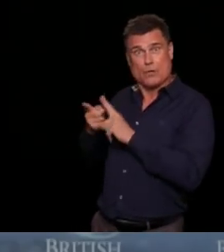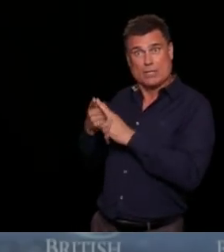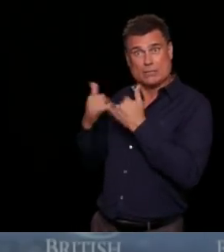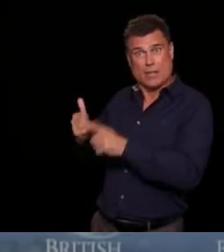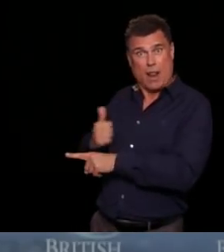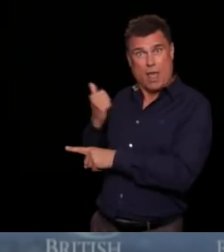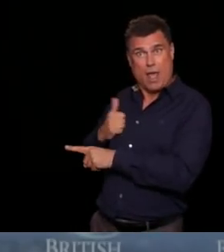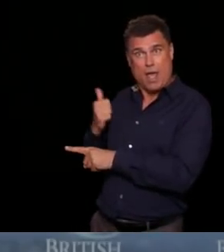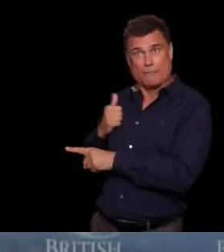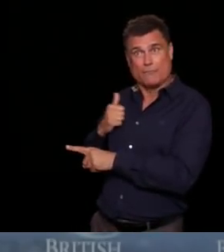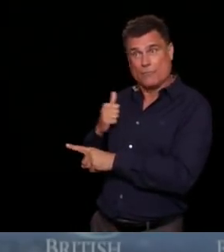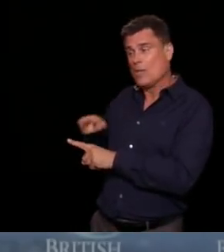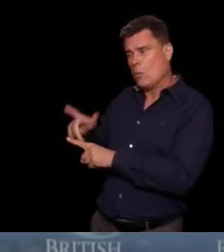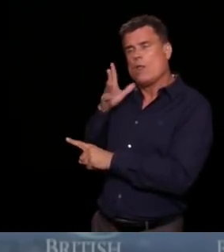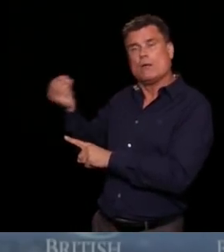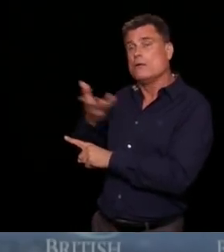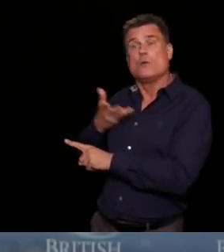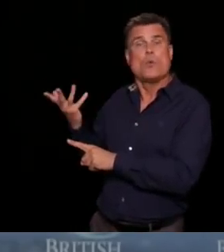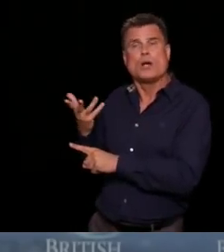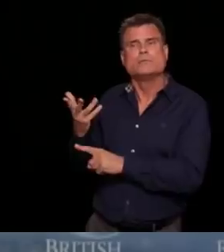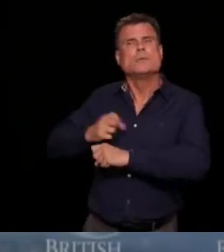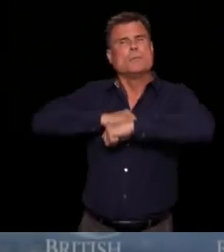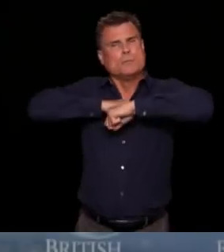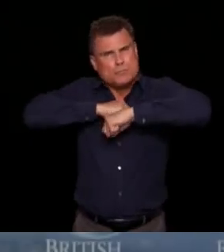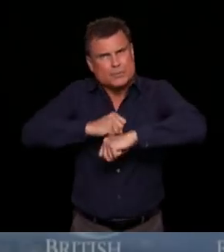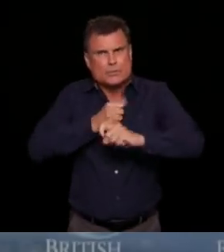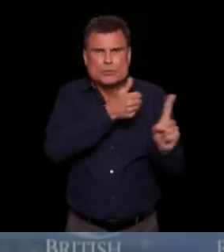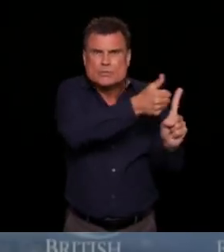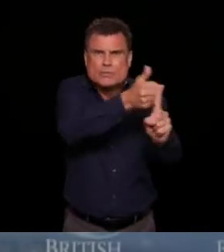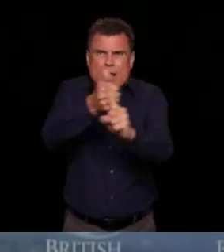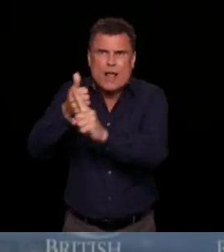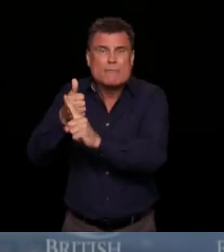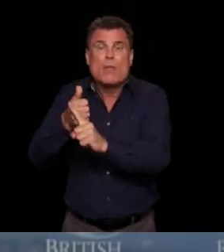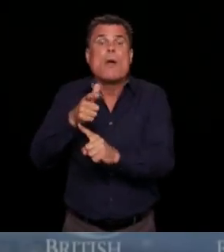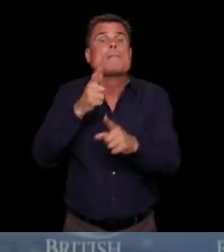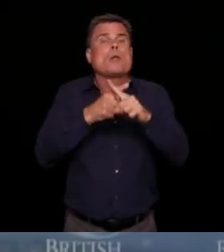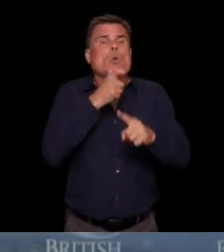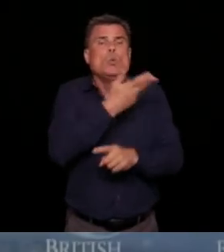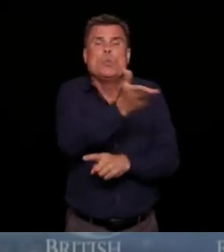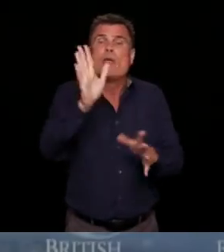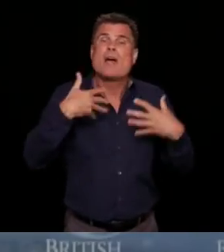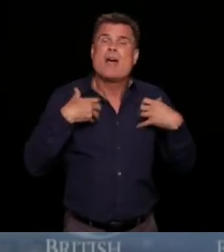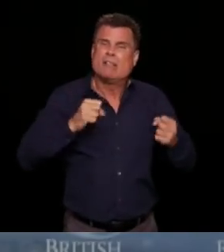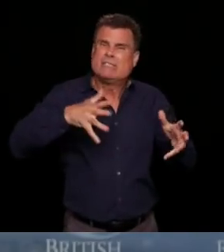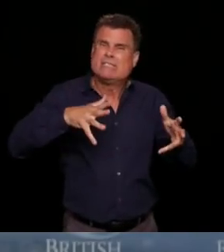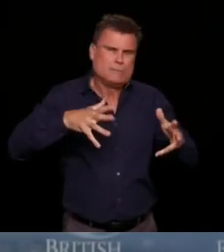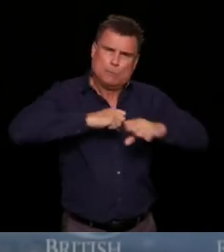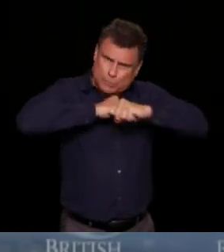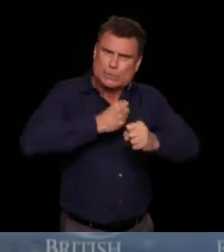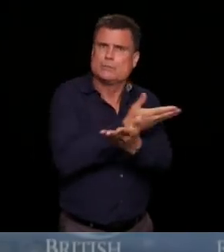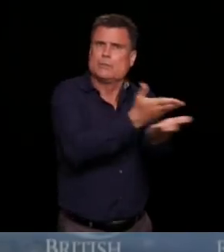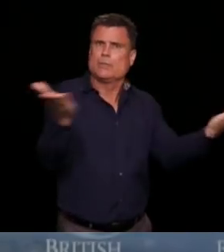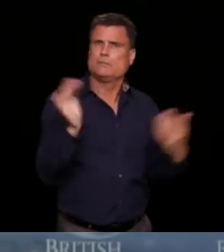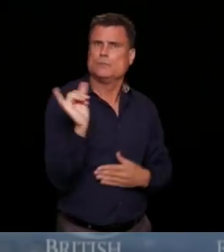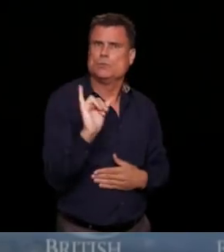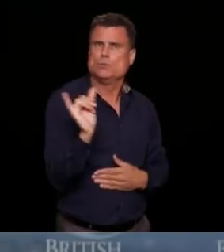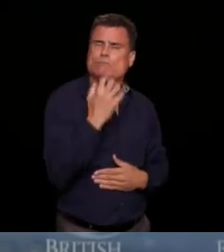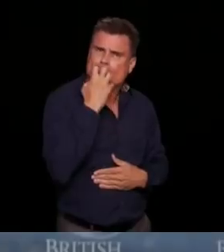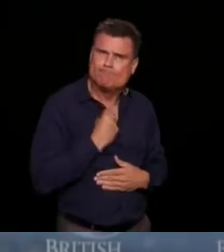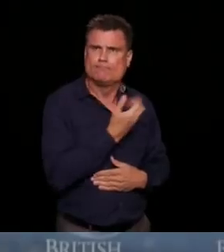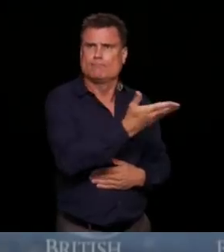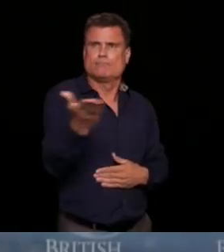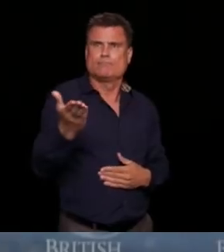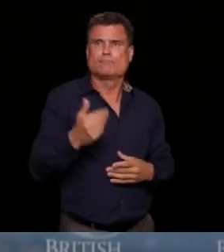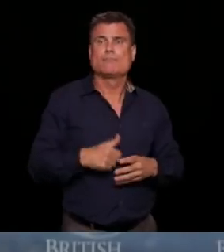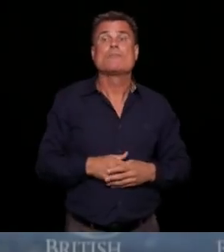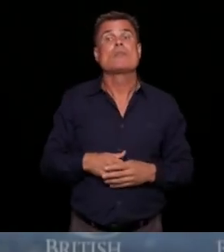empower the most vulnerable. And that has been at the core of what we've been trying to do with everything we've done in response to this